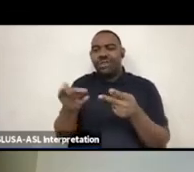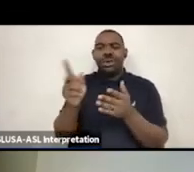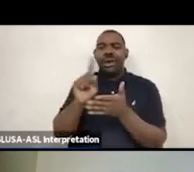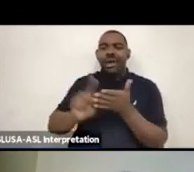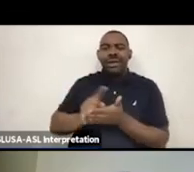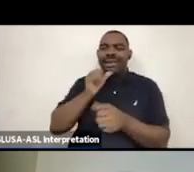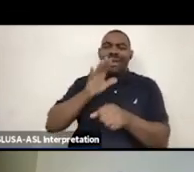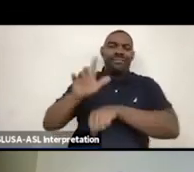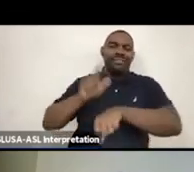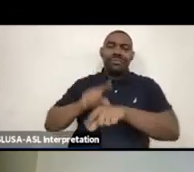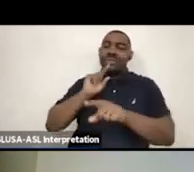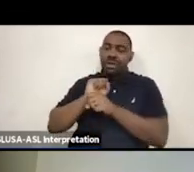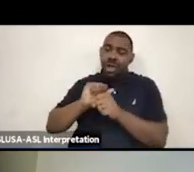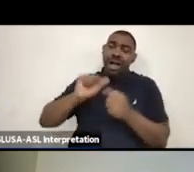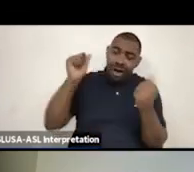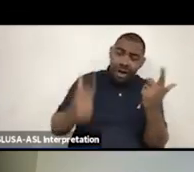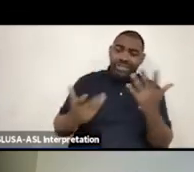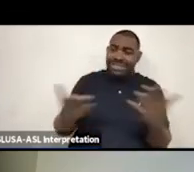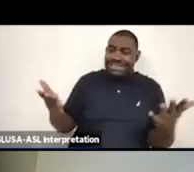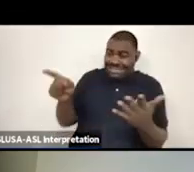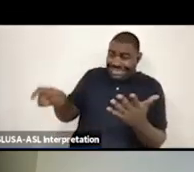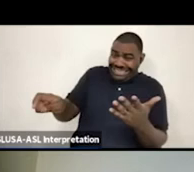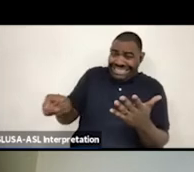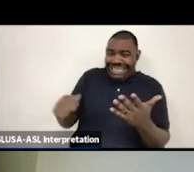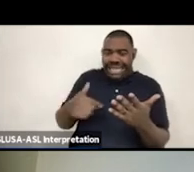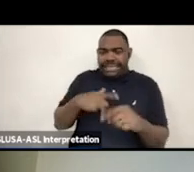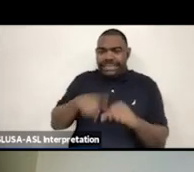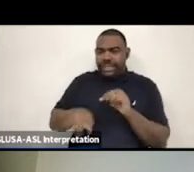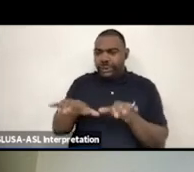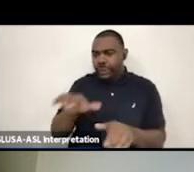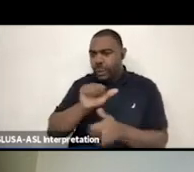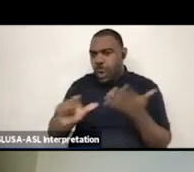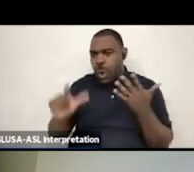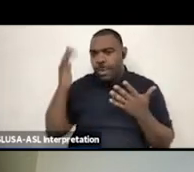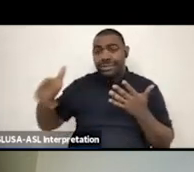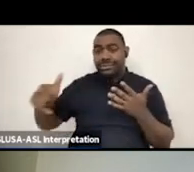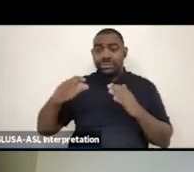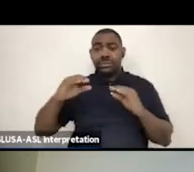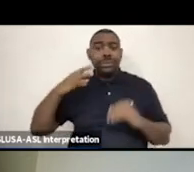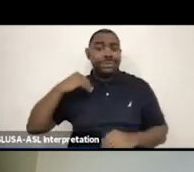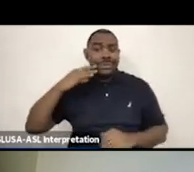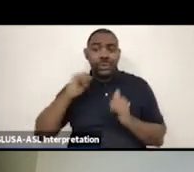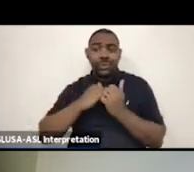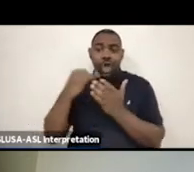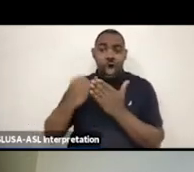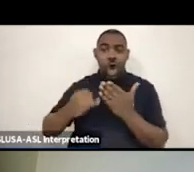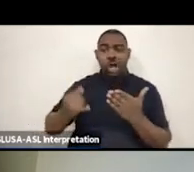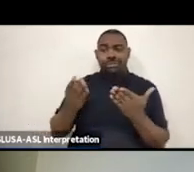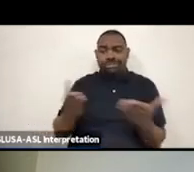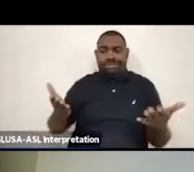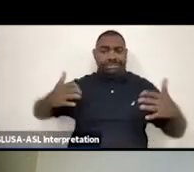me to do all the things that they really need, because again, they've not really had experience with art materials